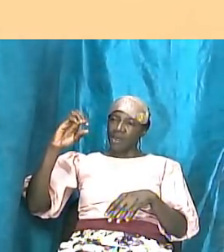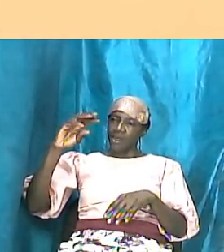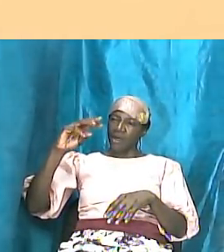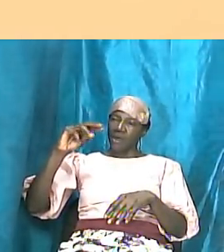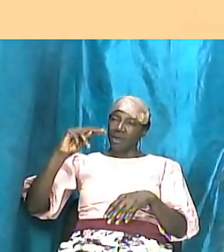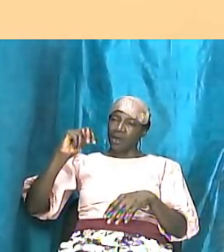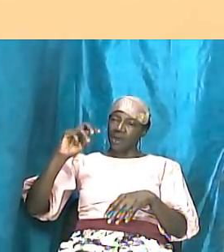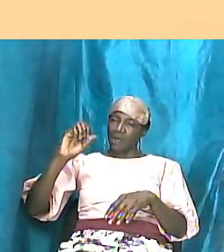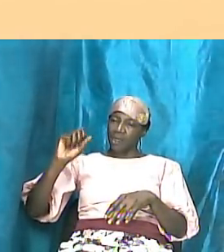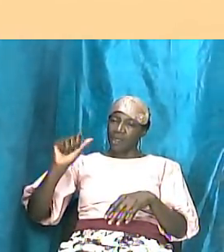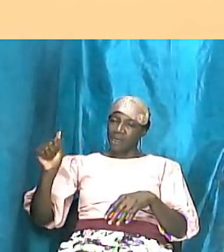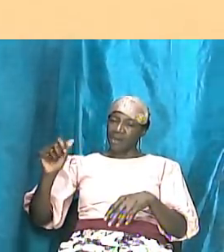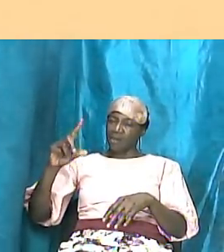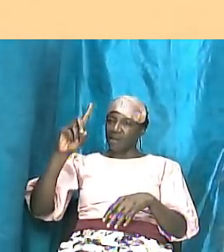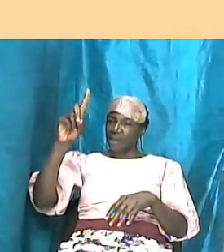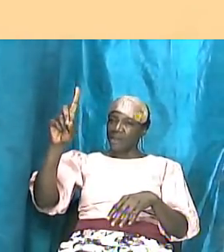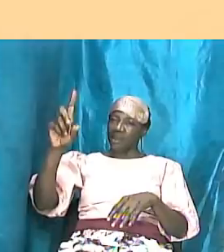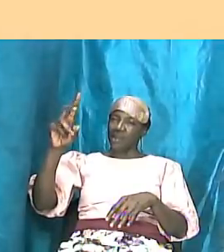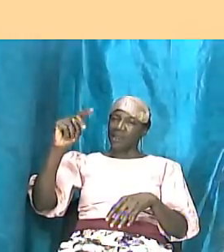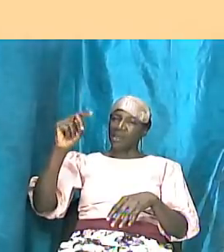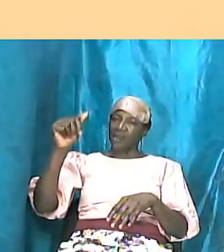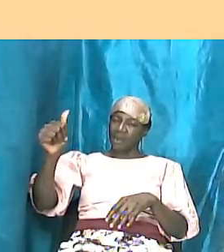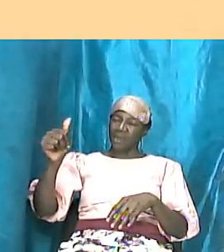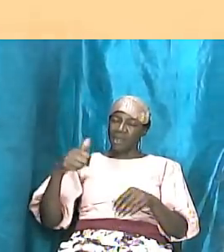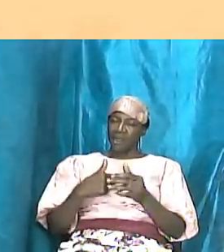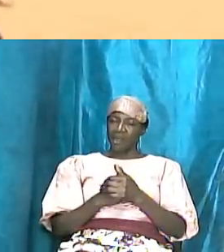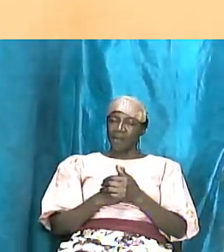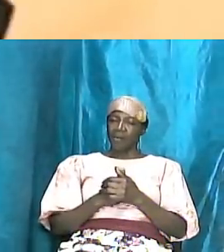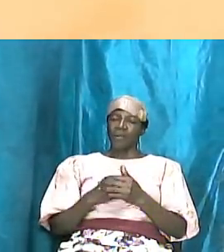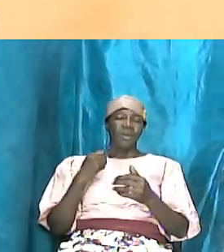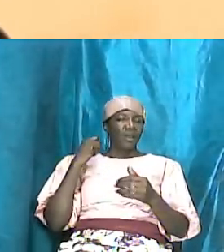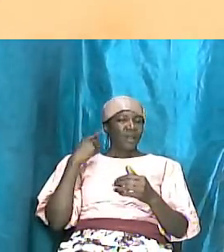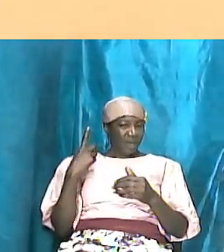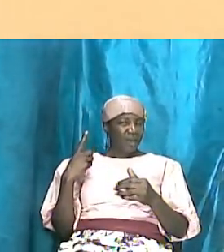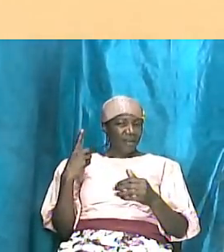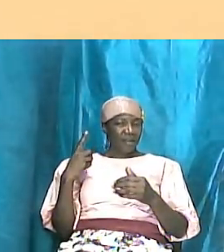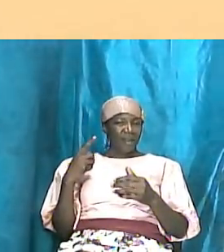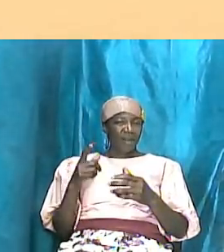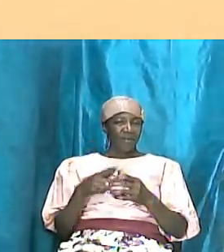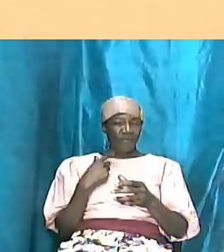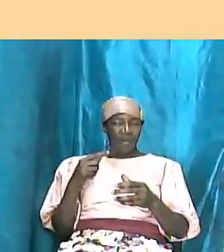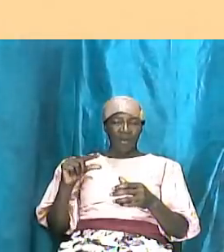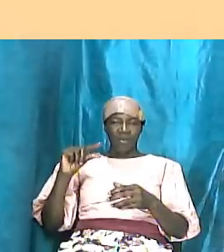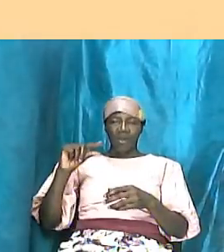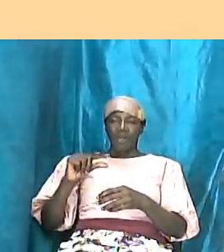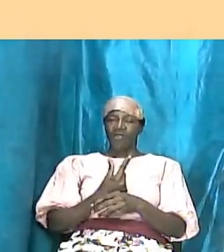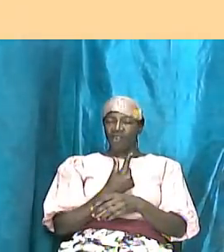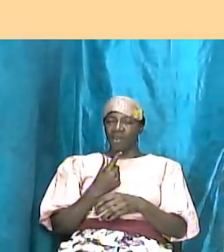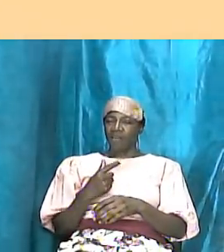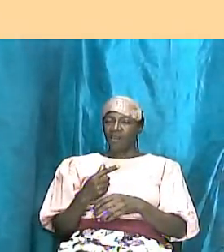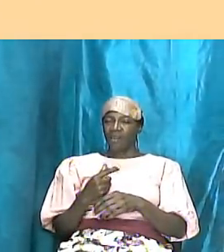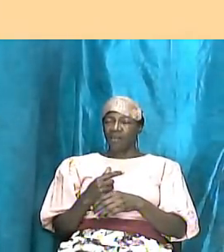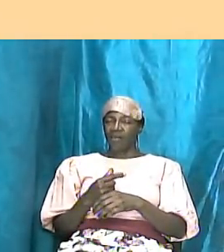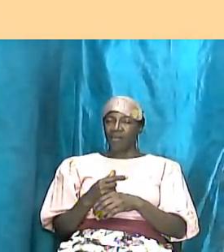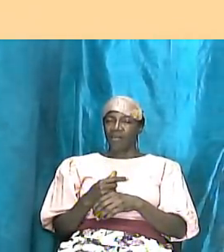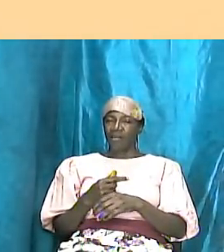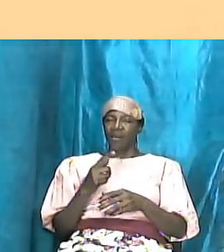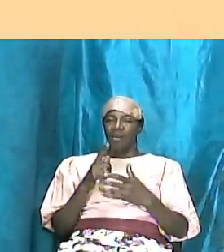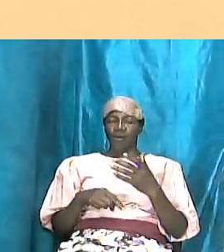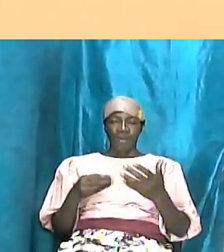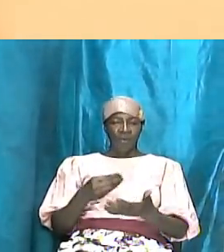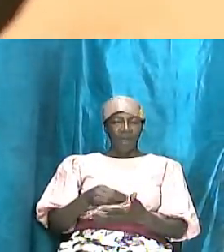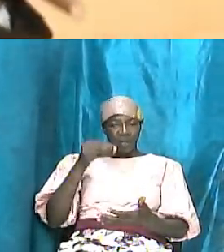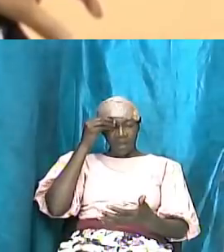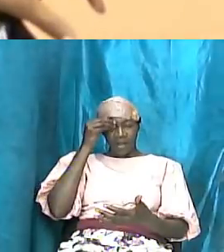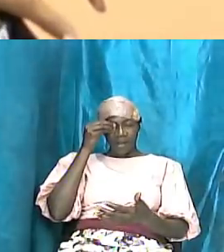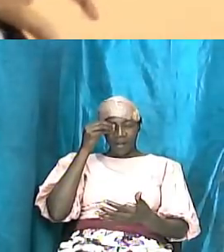basic DNA. So we're going to understand that from Genesis, what we are learning about in DNA and, you know, genetics